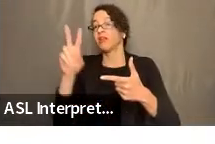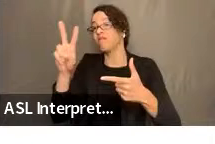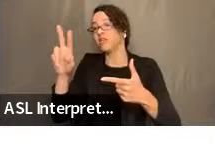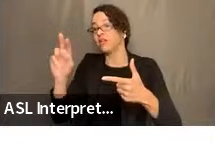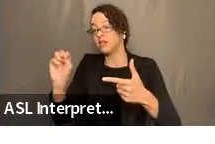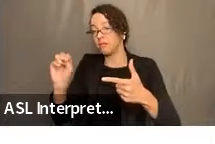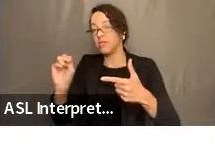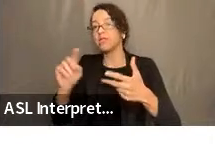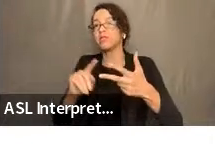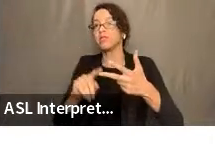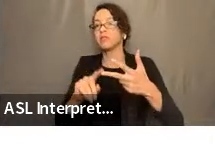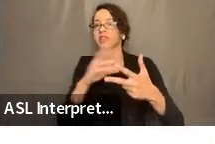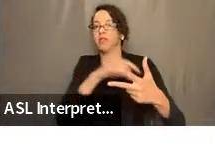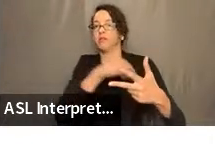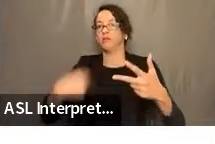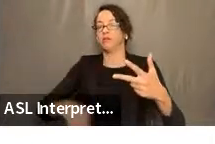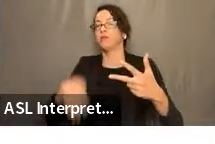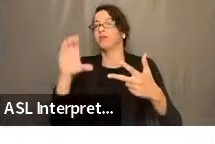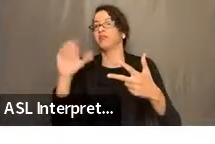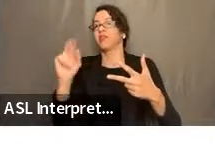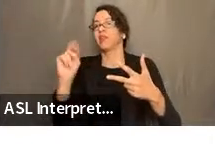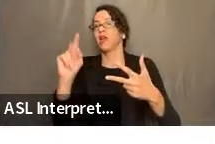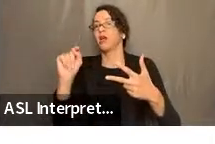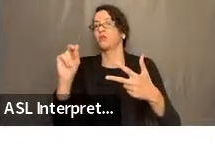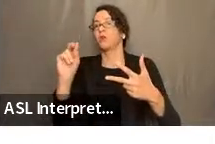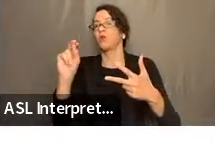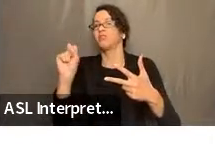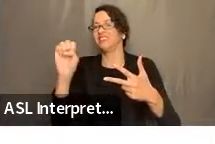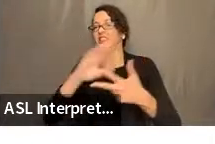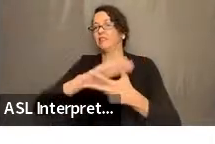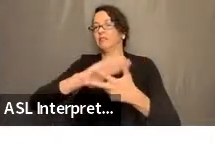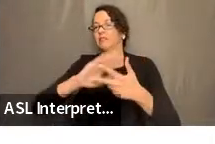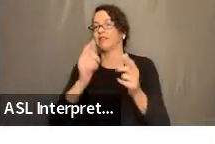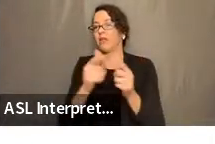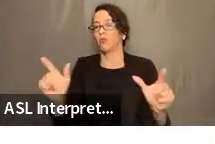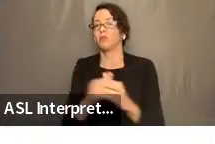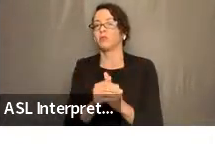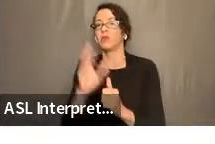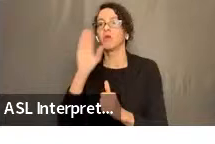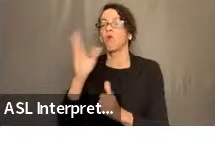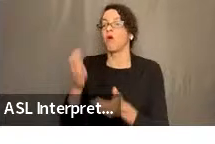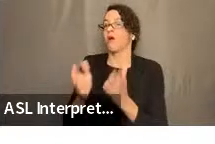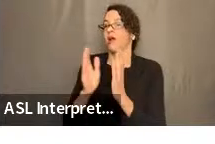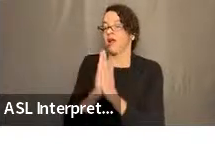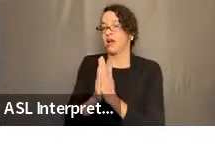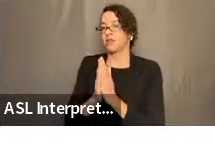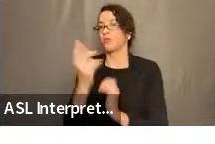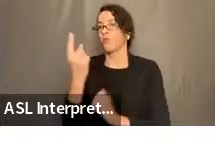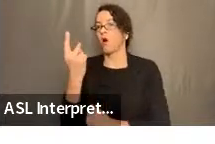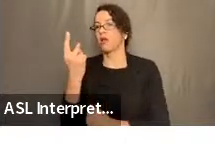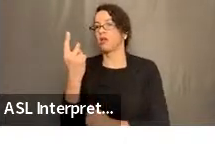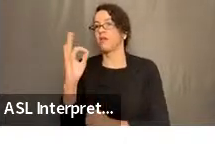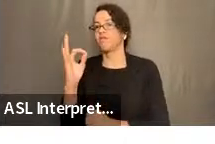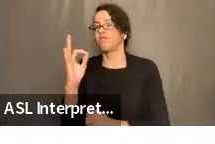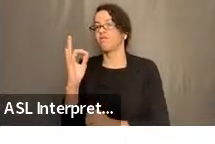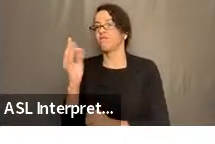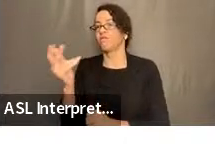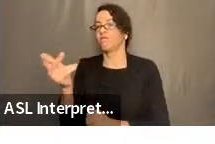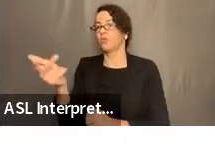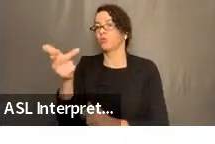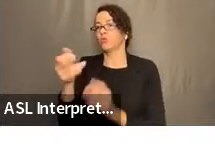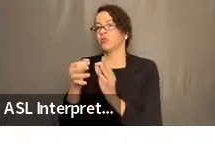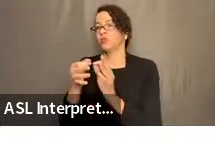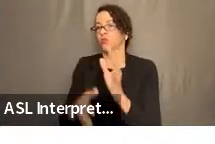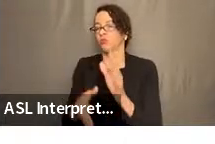one of our Spanish interpreters to read these instructions, please. La siguiente